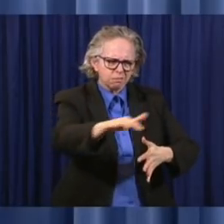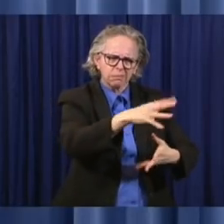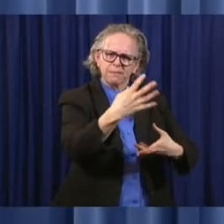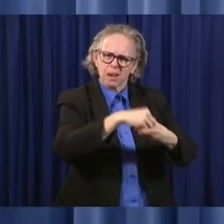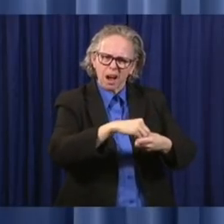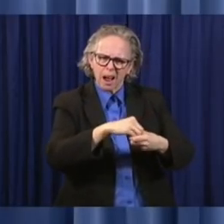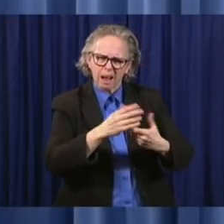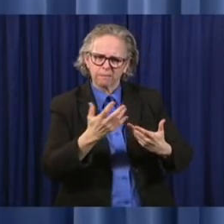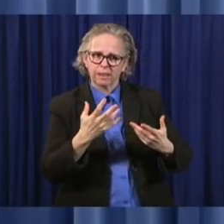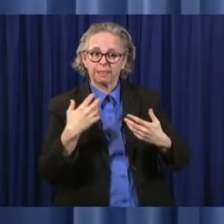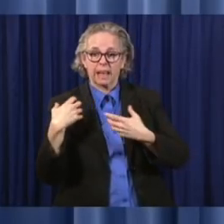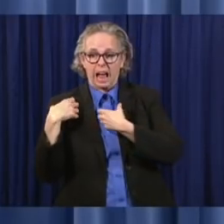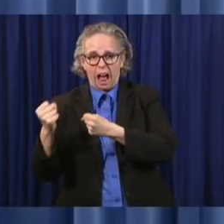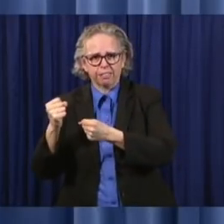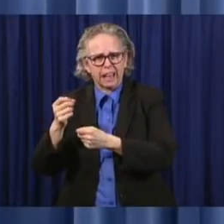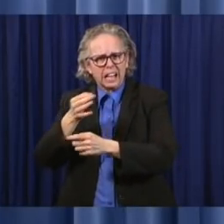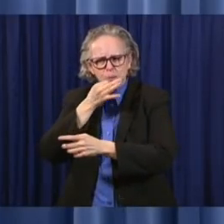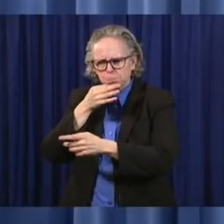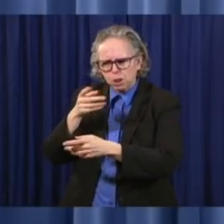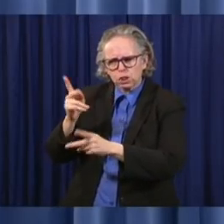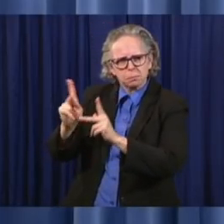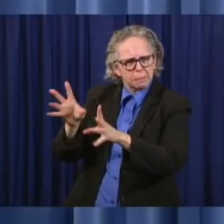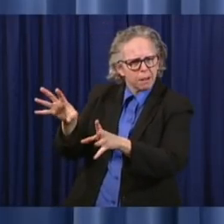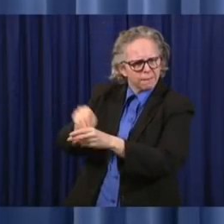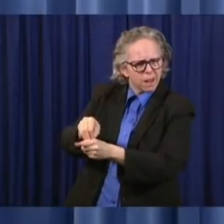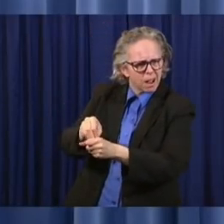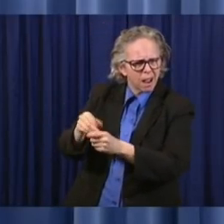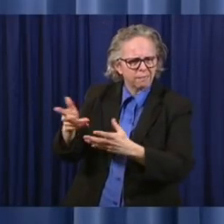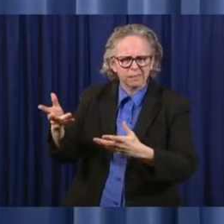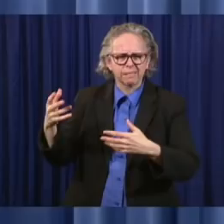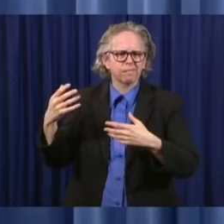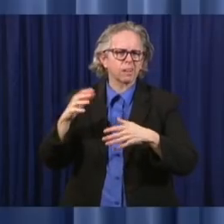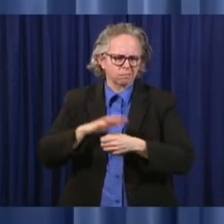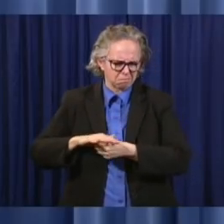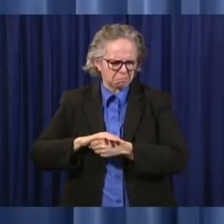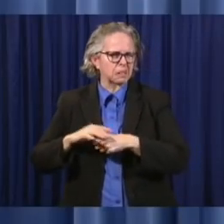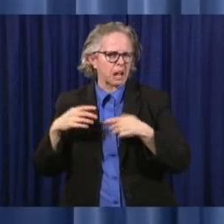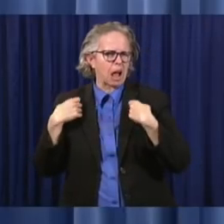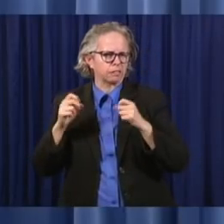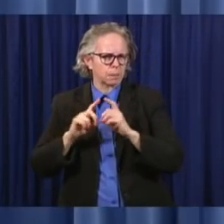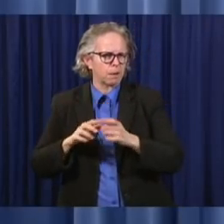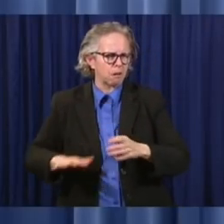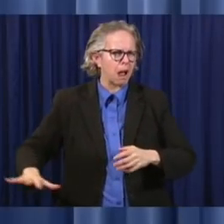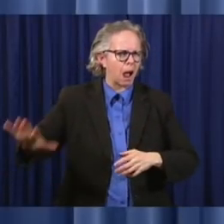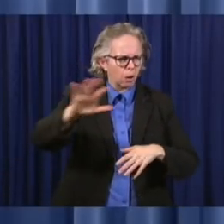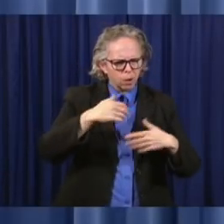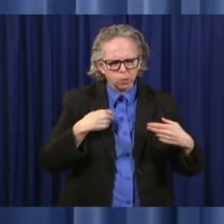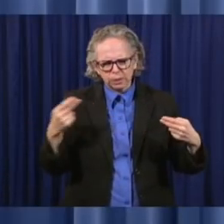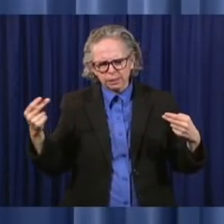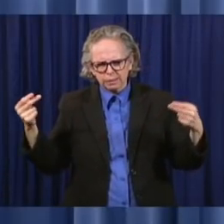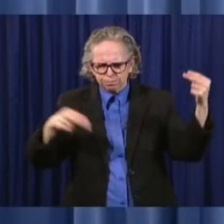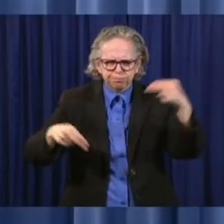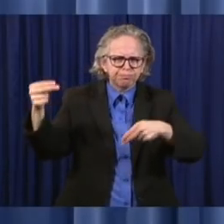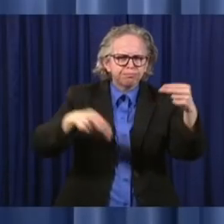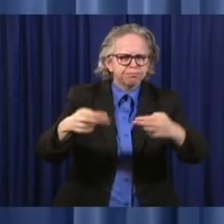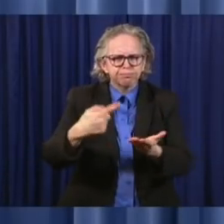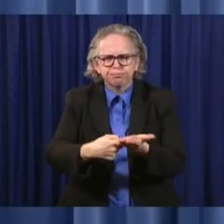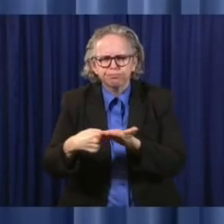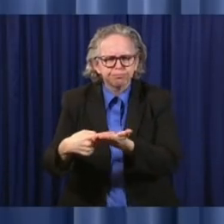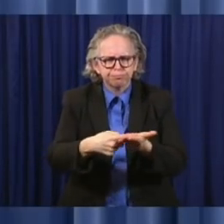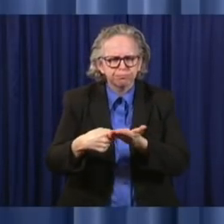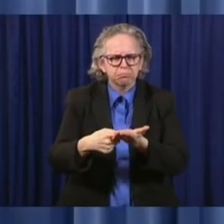health, people from health departments around the state, in a number of different